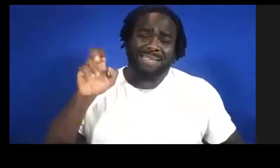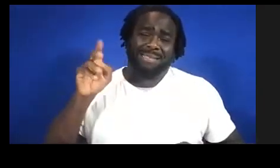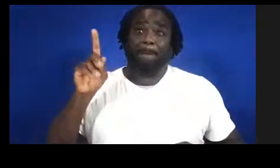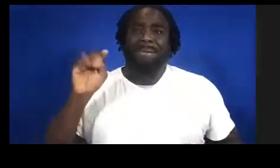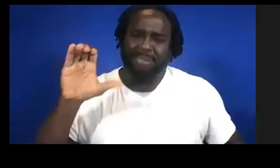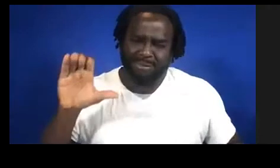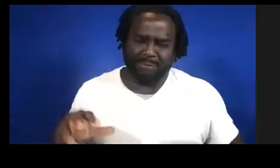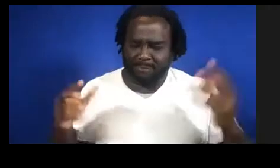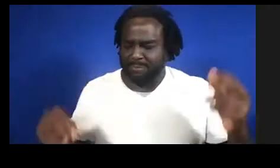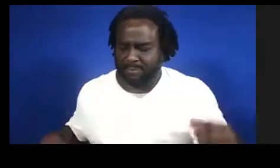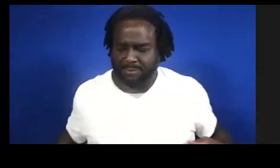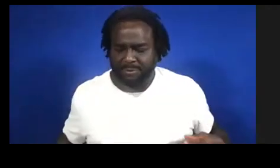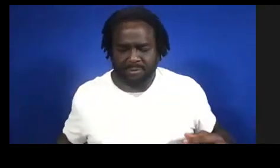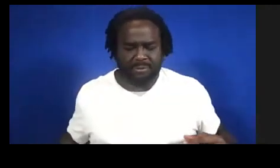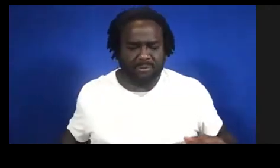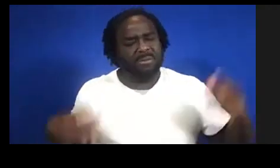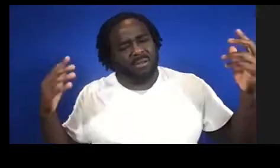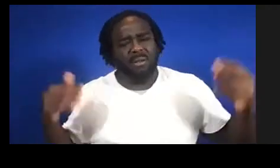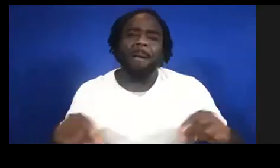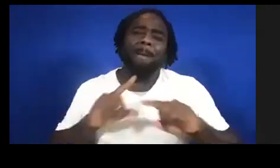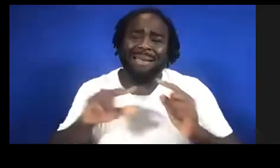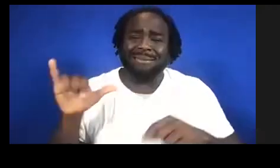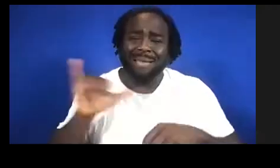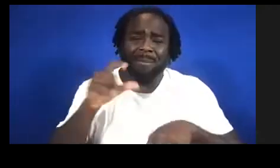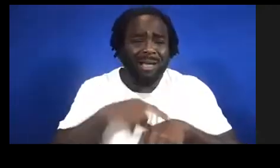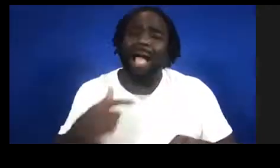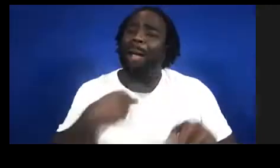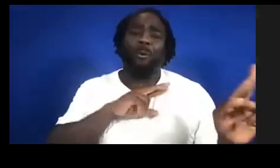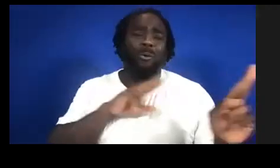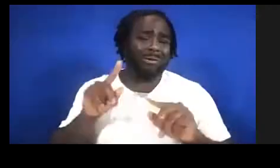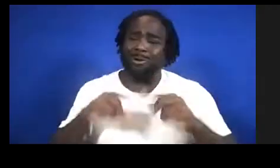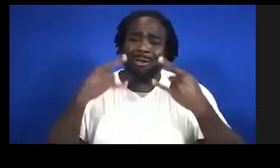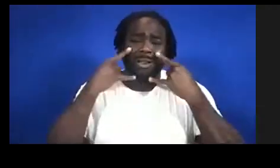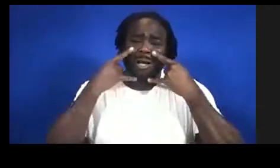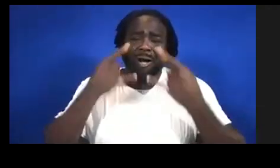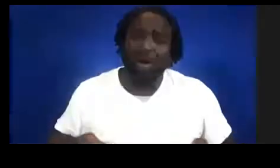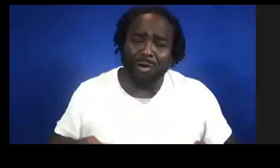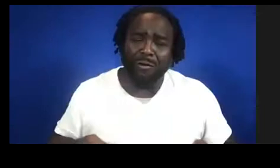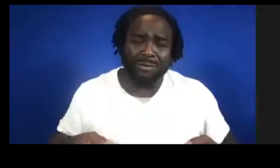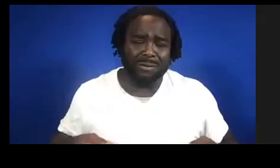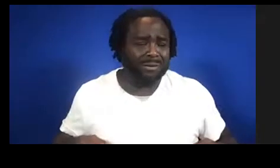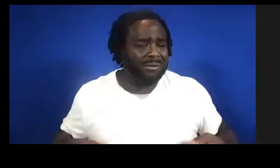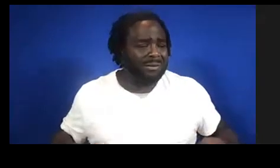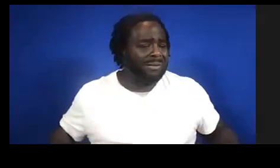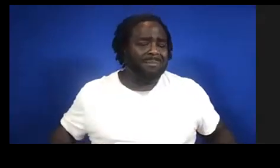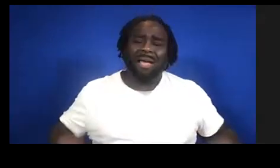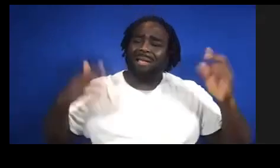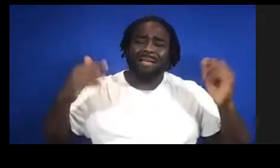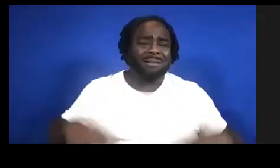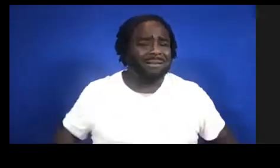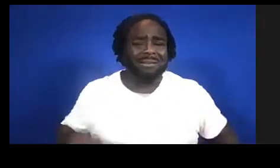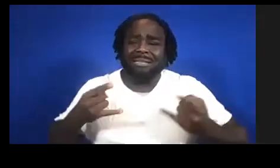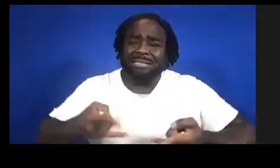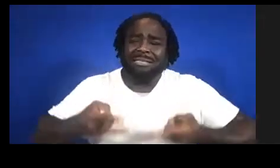Last time I checked, we were still in the middle of a pandemic. I'm ready for that mask off